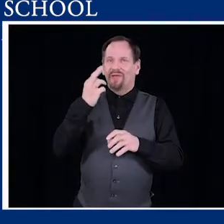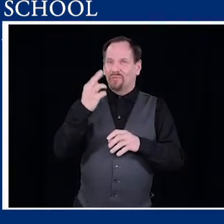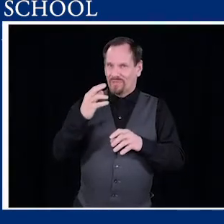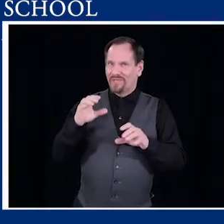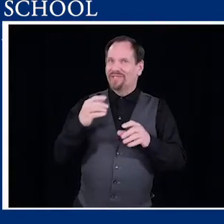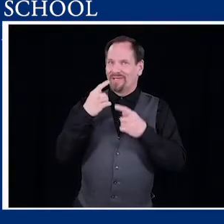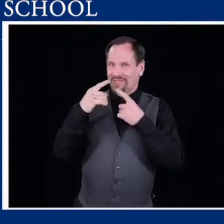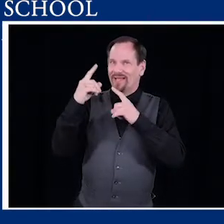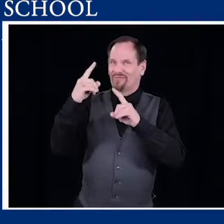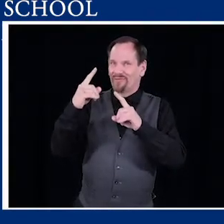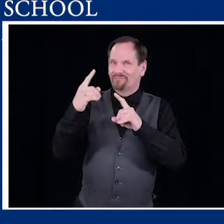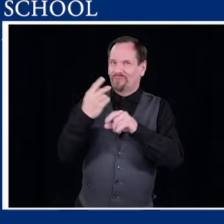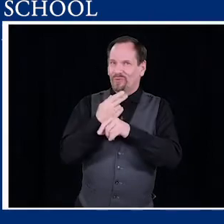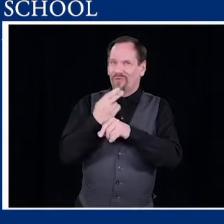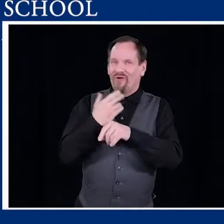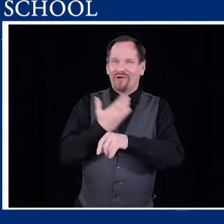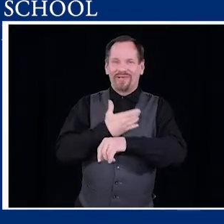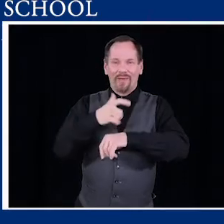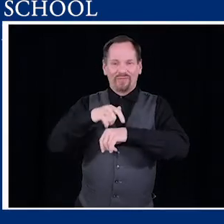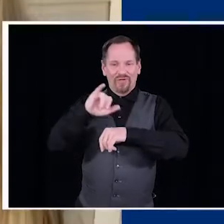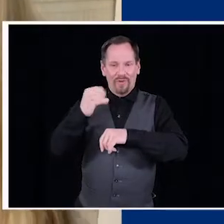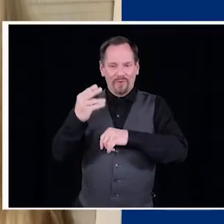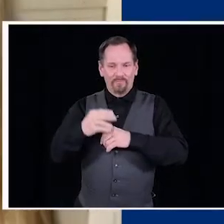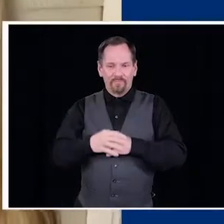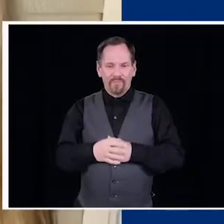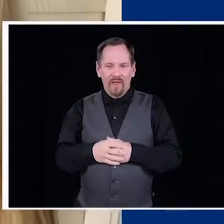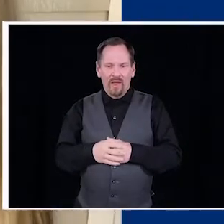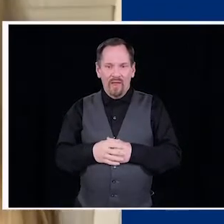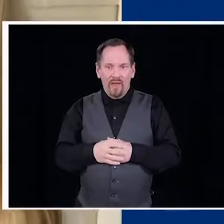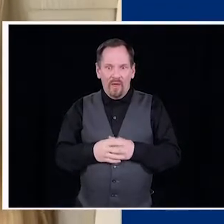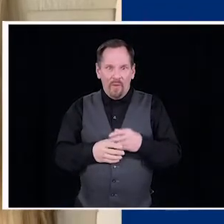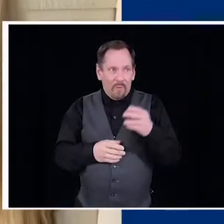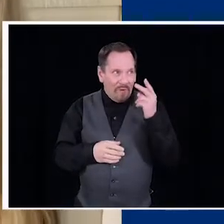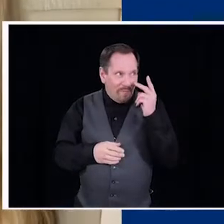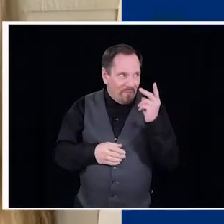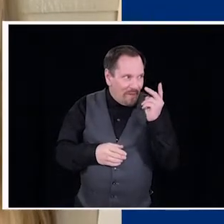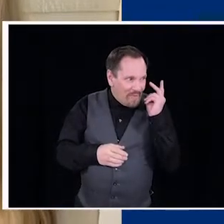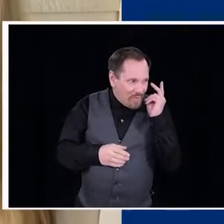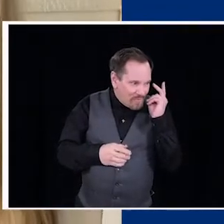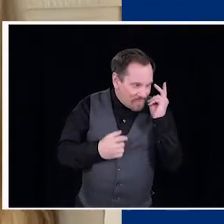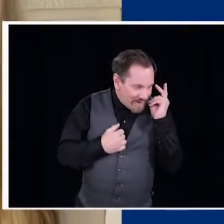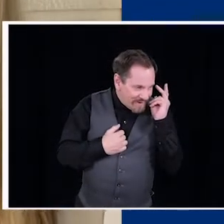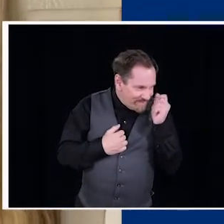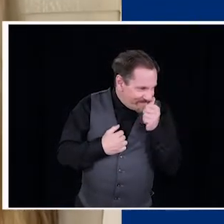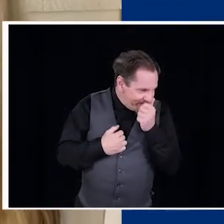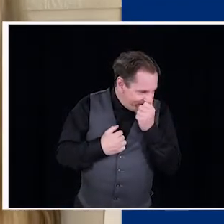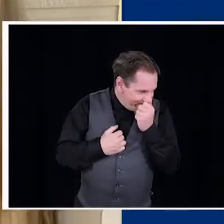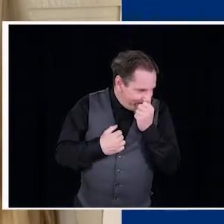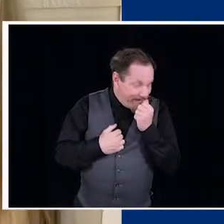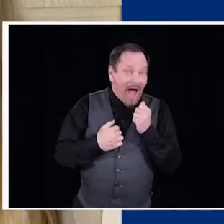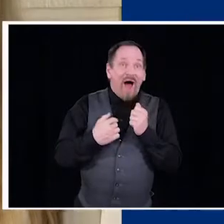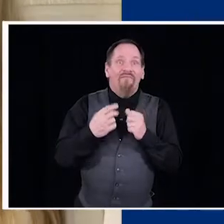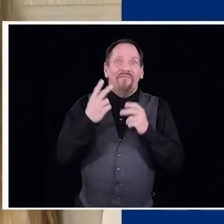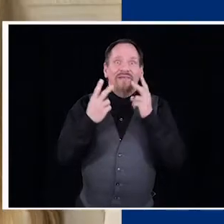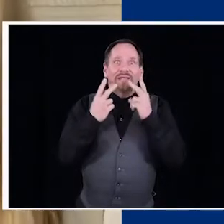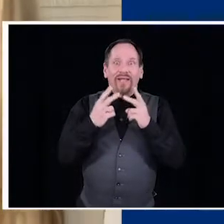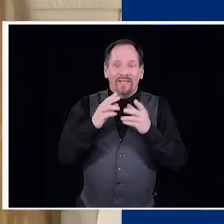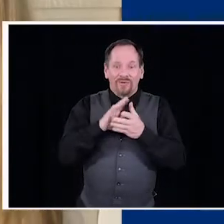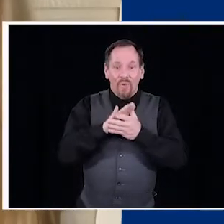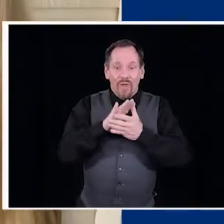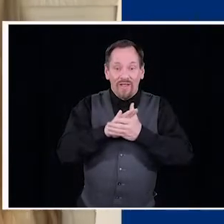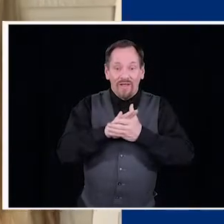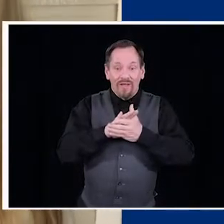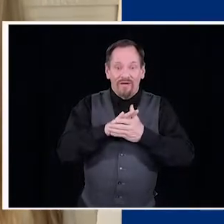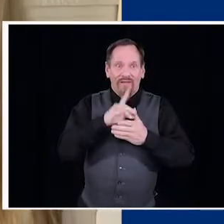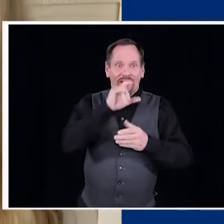Johns Hopkins. So thank you so much for that. A memorable moment for me being in this program was visiting campus for